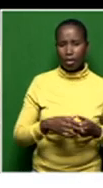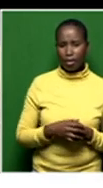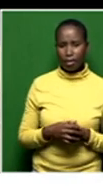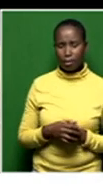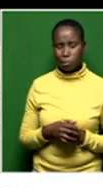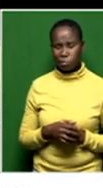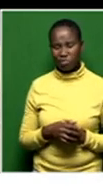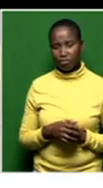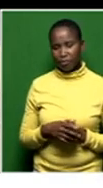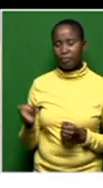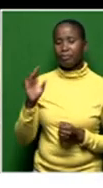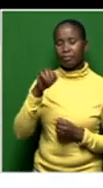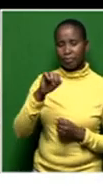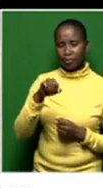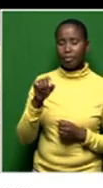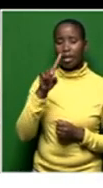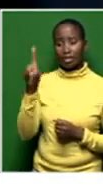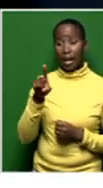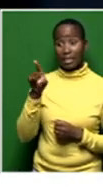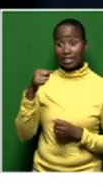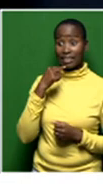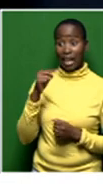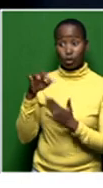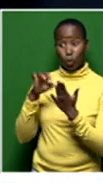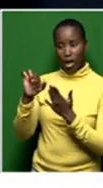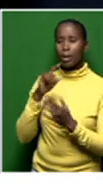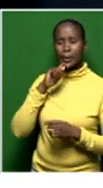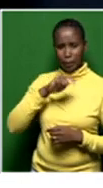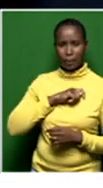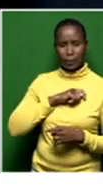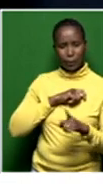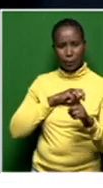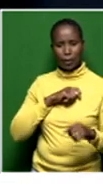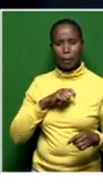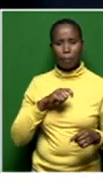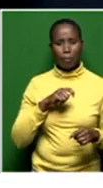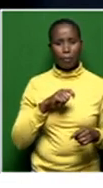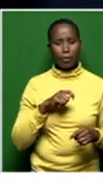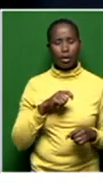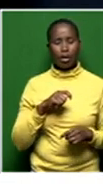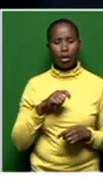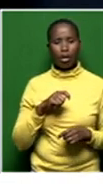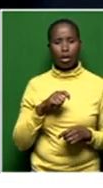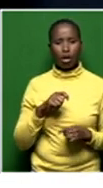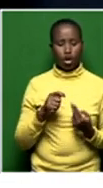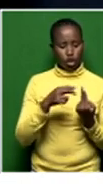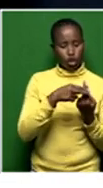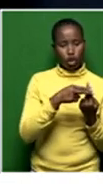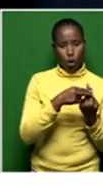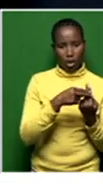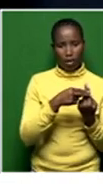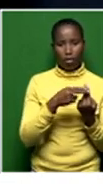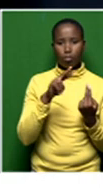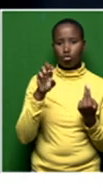Well, indeed, and what Zazi is saying is absolutely true. We have to, and this is why, as unions, NUMSA and